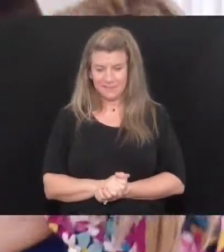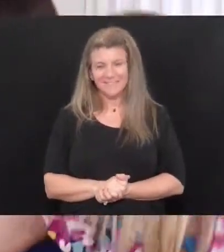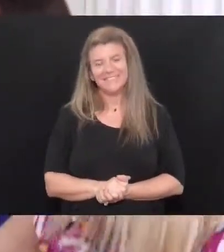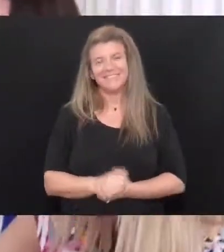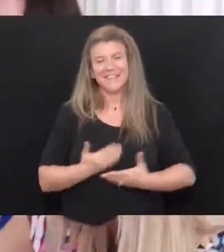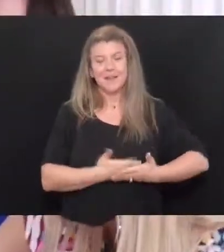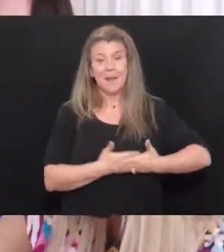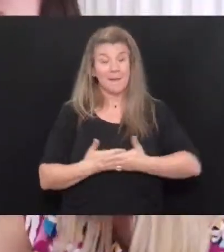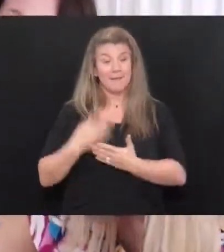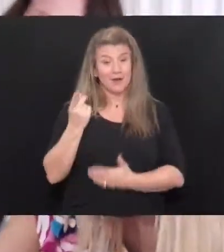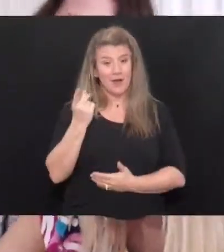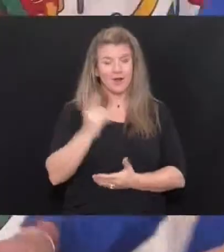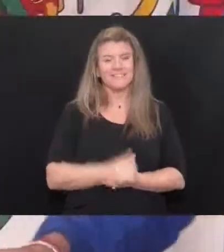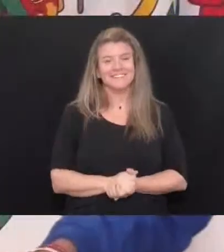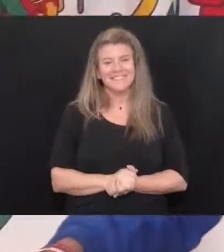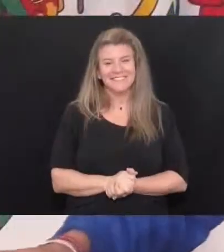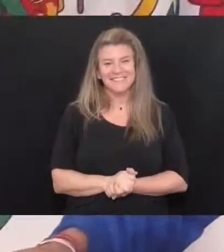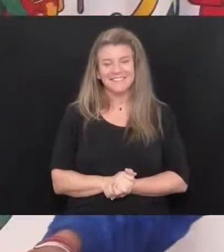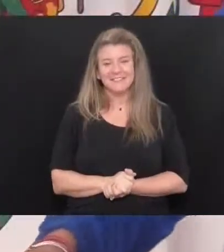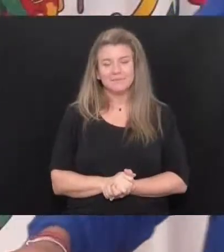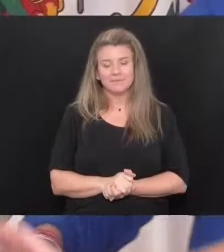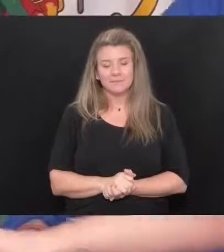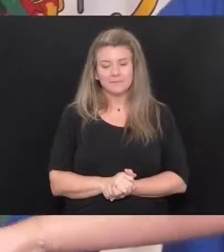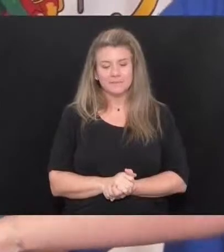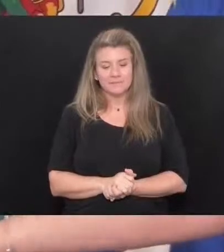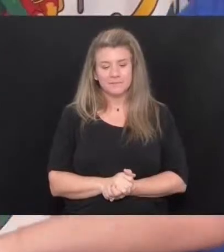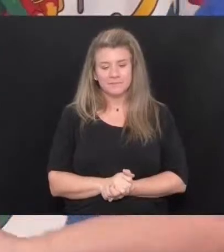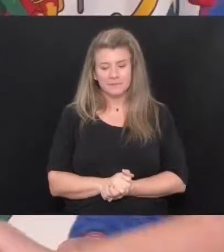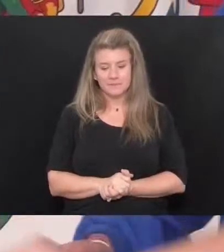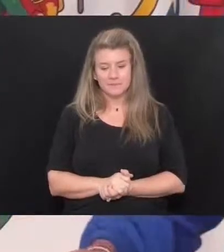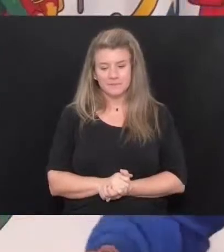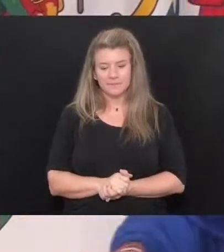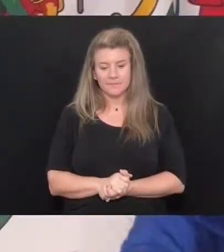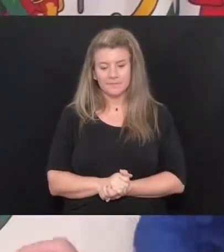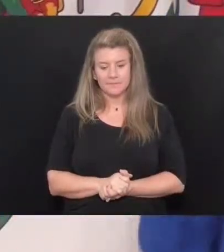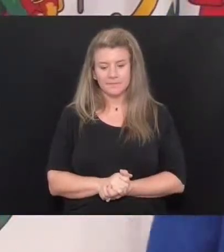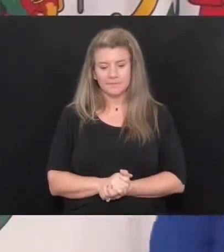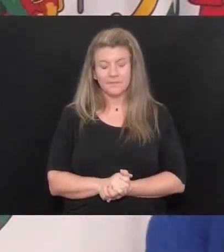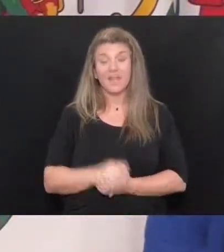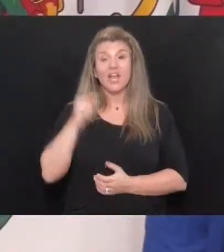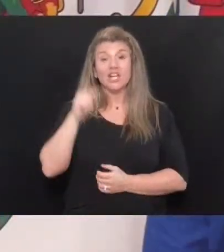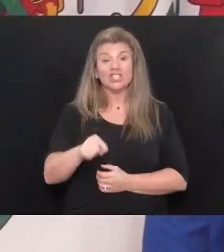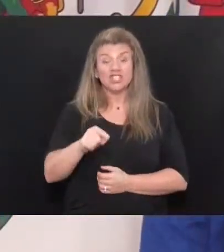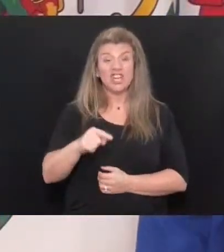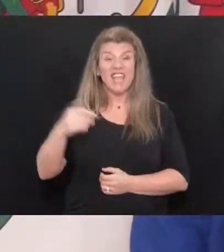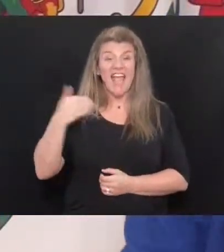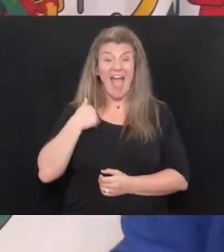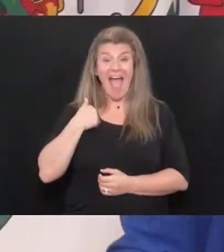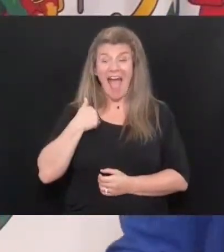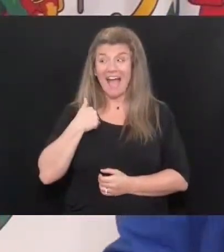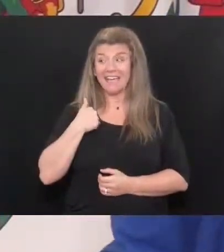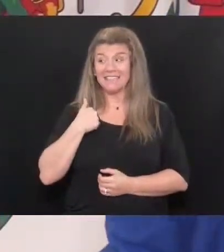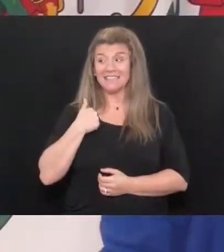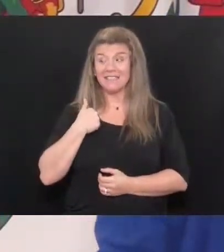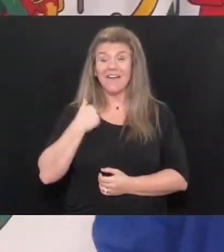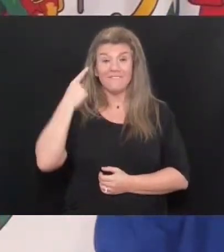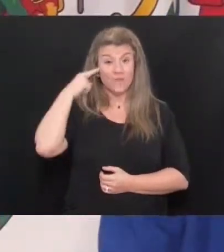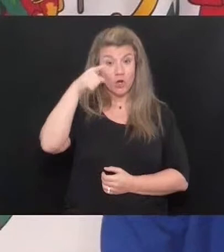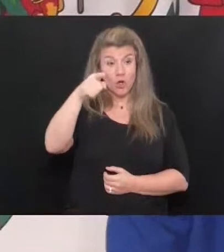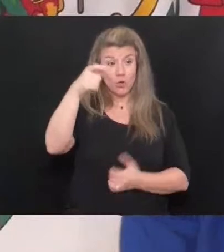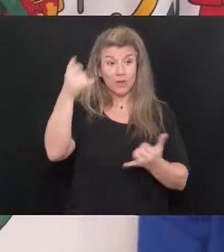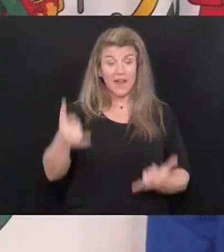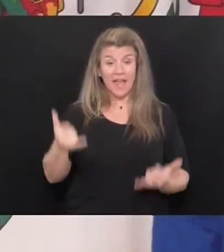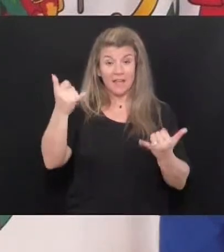here. Put your feet down here. And she's got for you